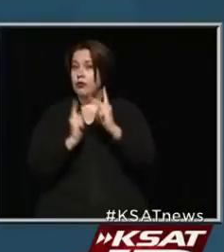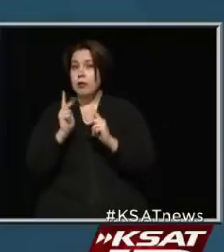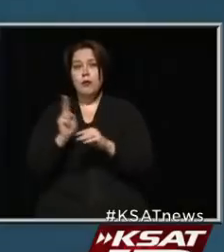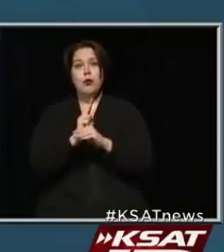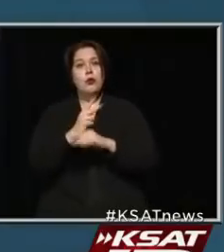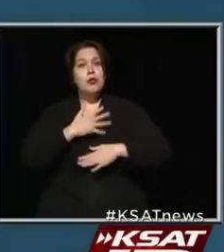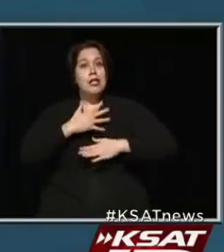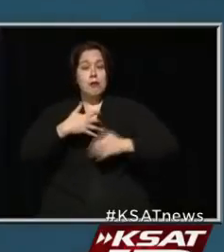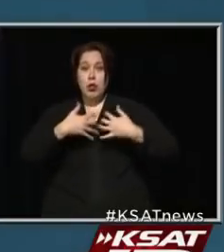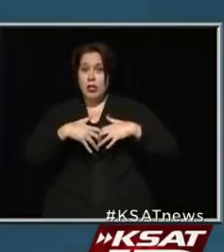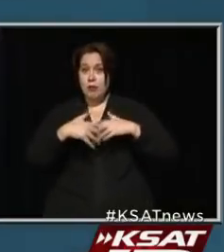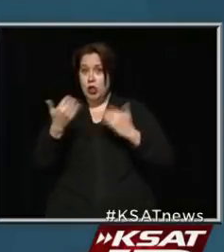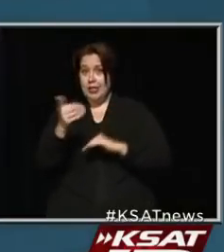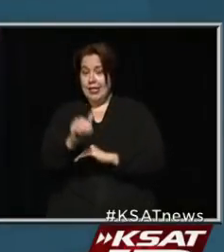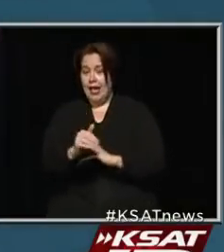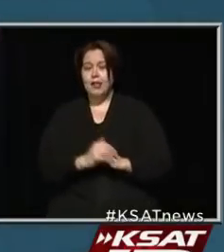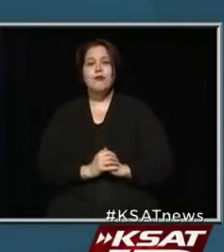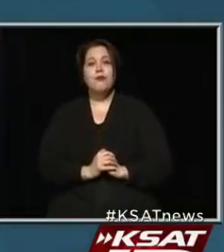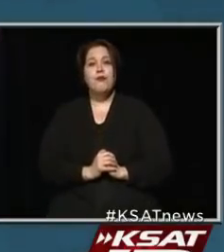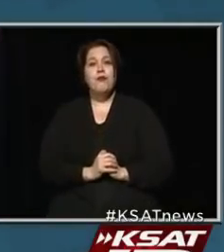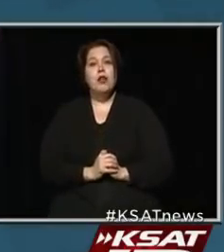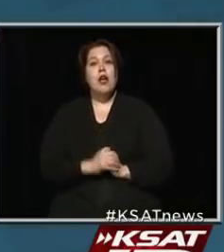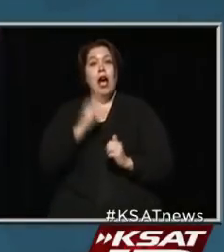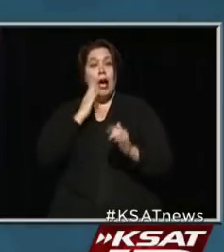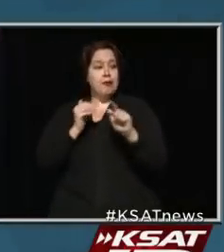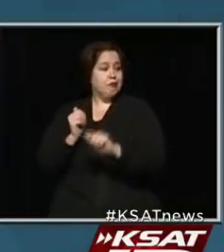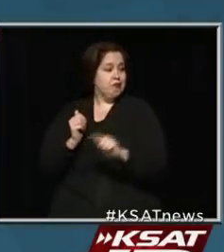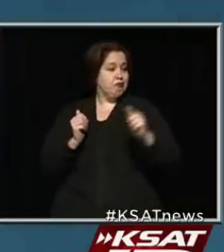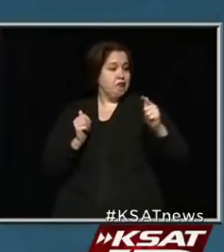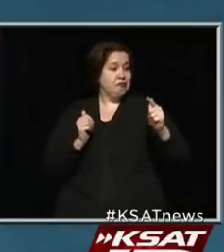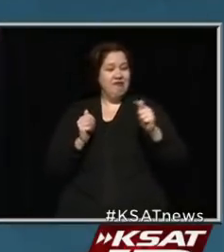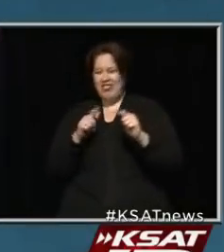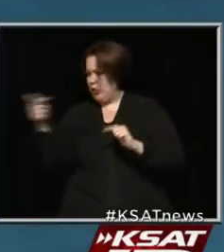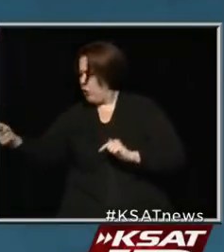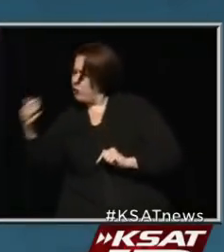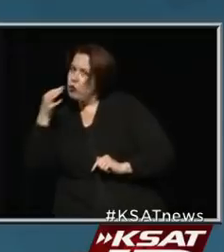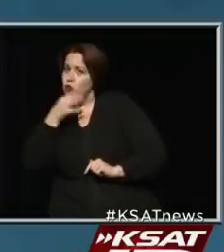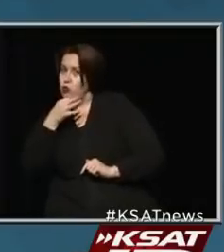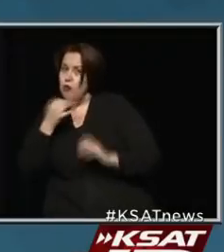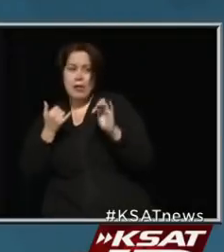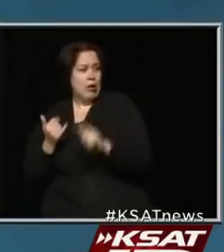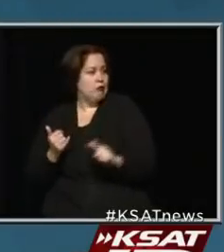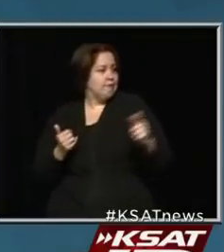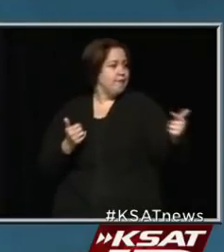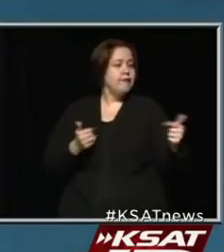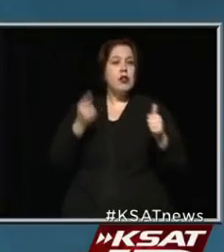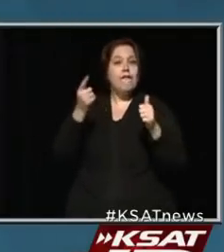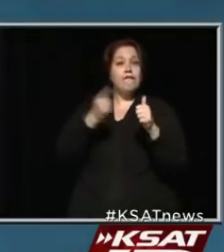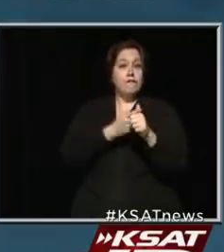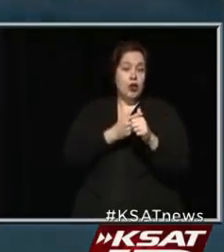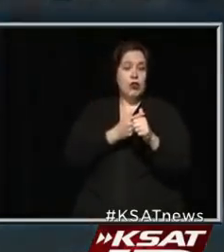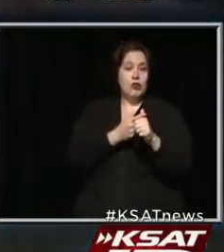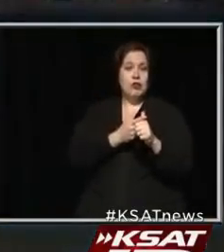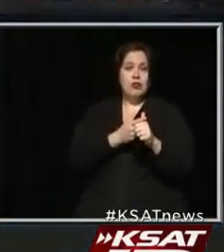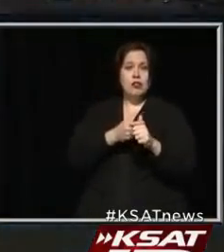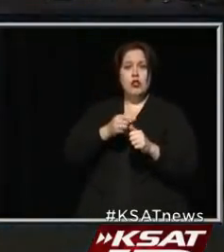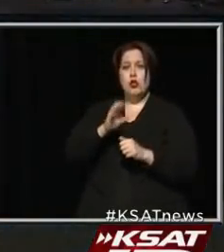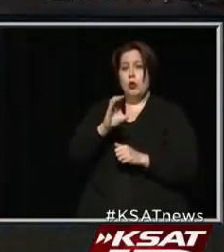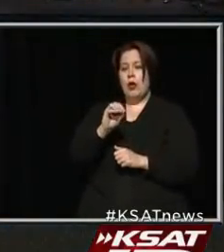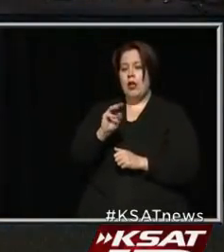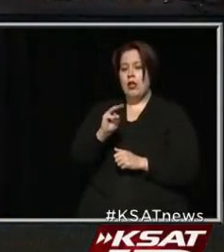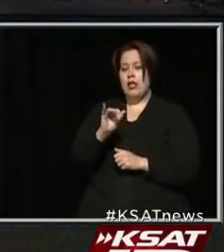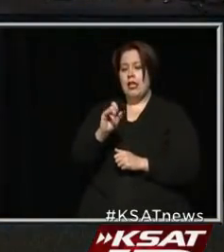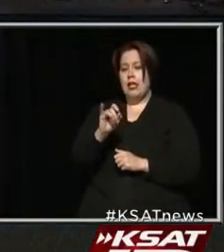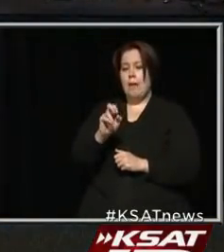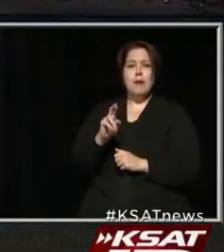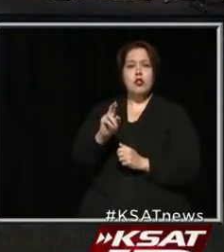ventilators this evening. I'm going to turn it over to Vero in a minute, but let me turn it over first to Commissioner Wolf, who has some news regarding